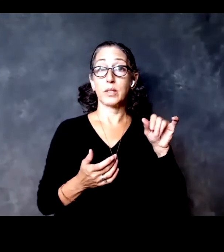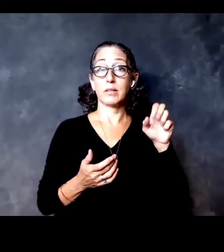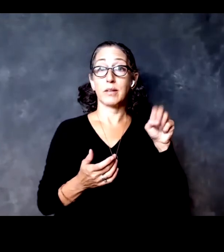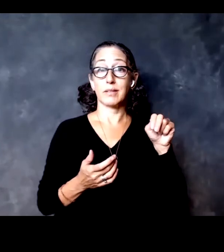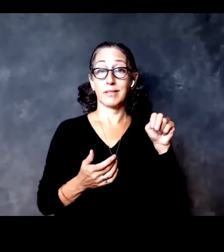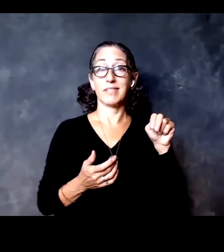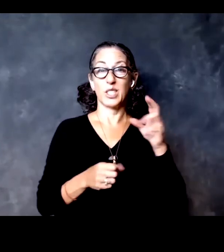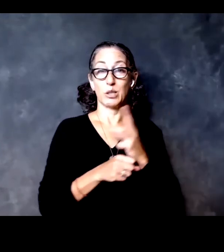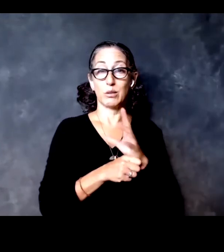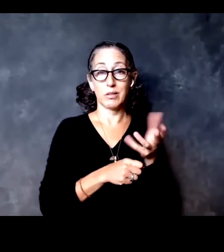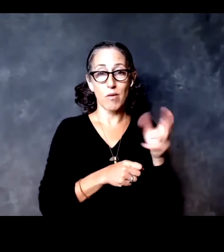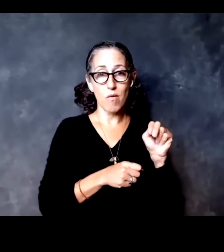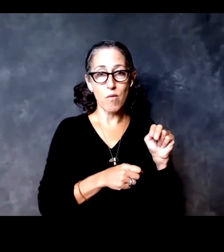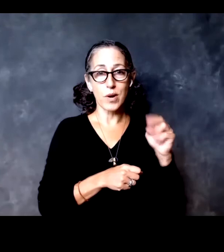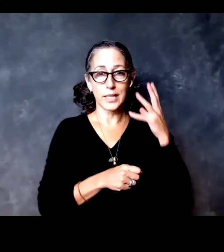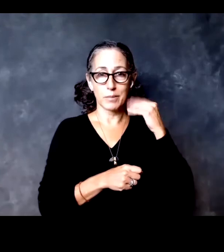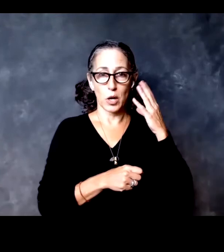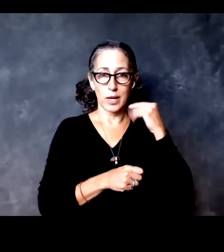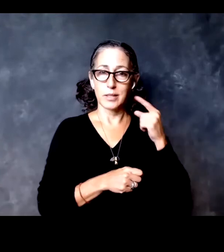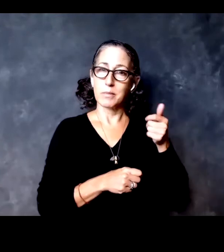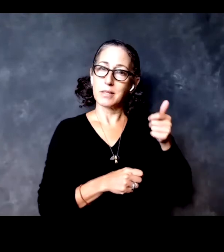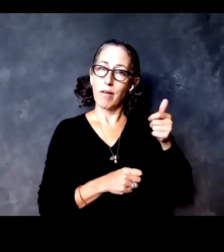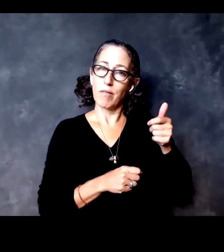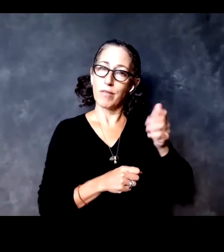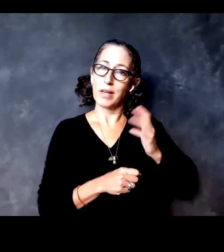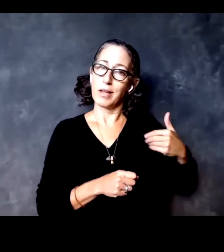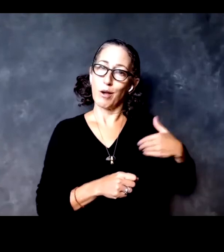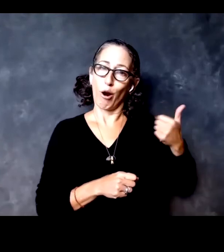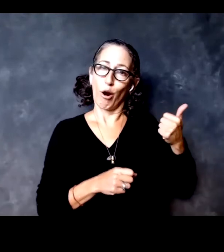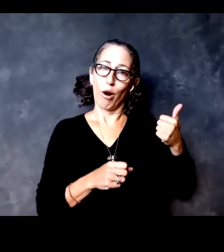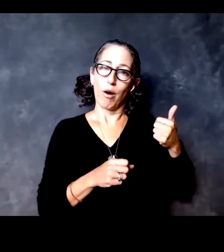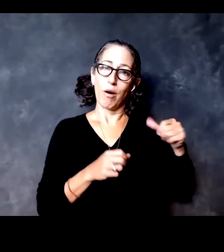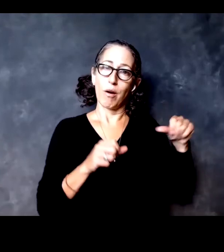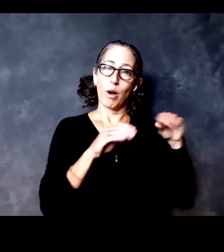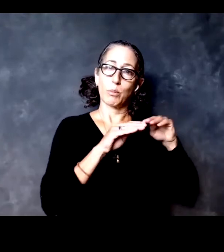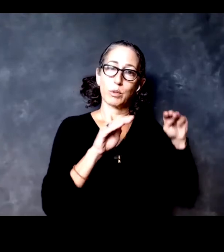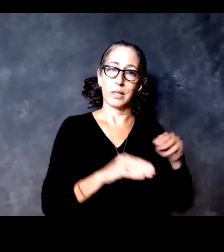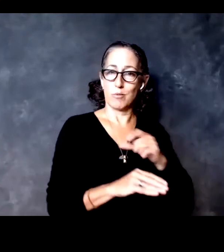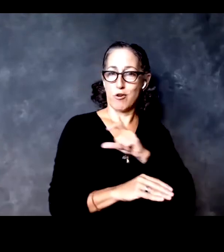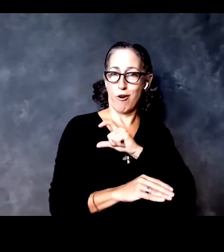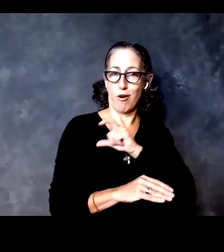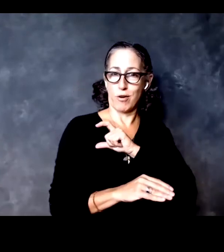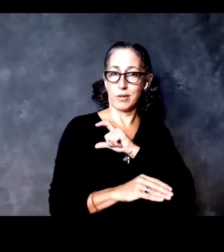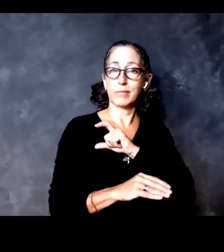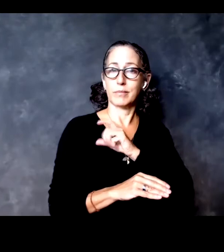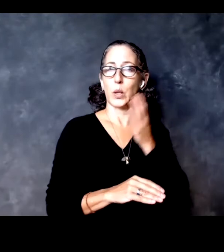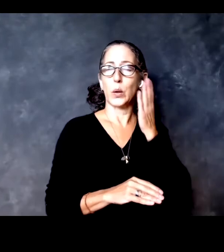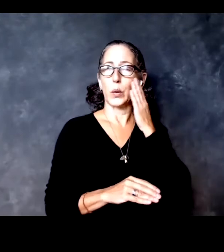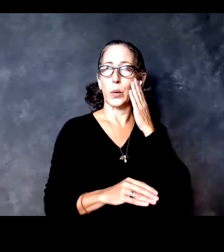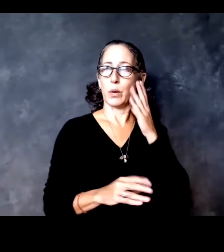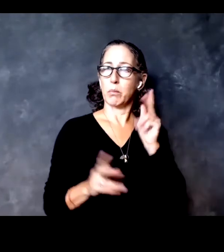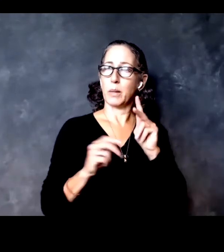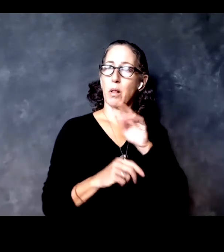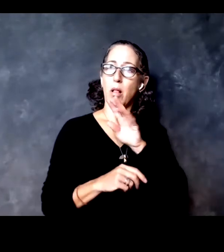his own experience as an art museum guard, to make the invisible visible, to call attention to the